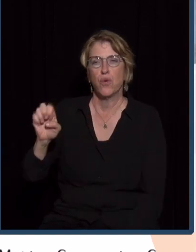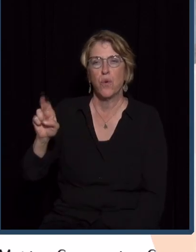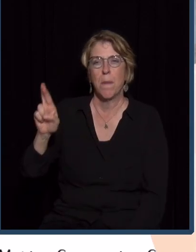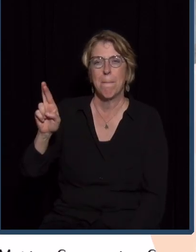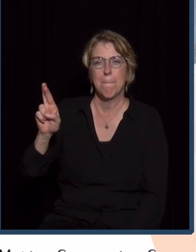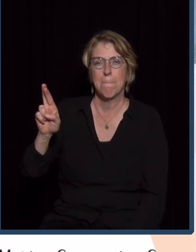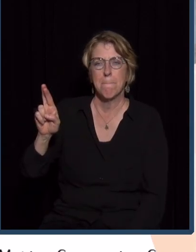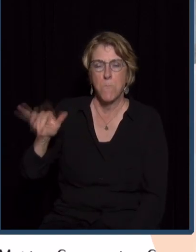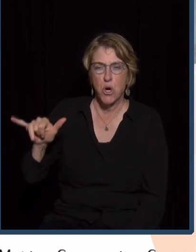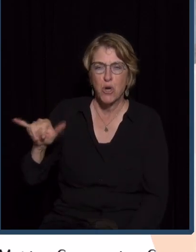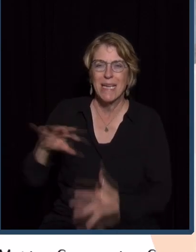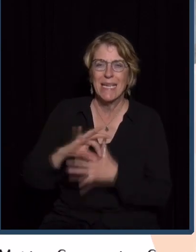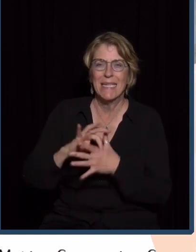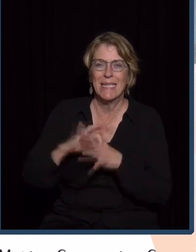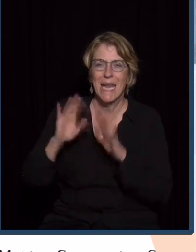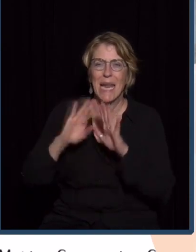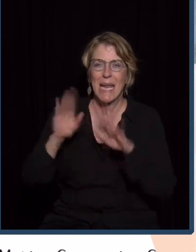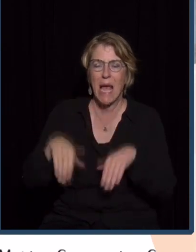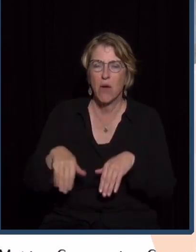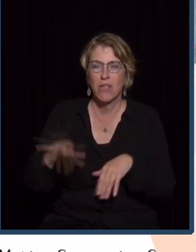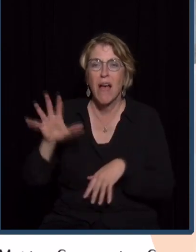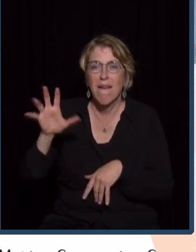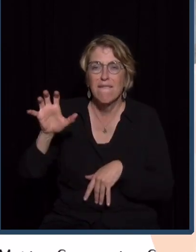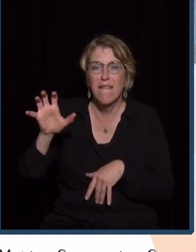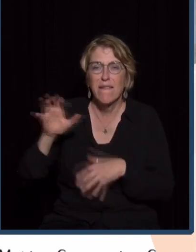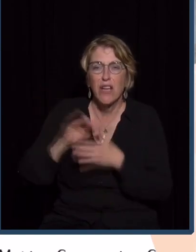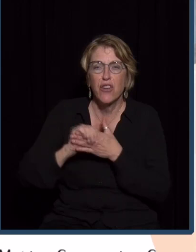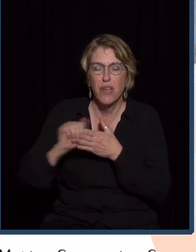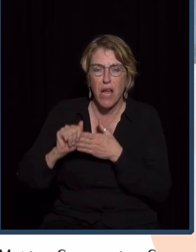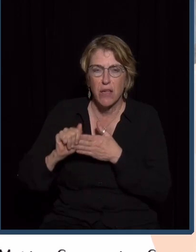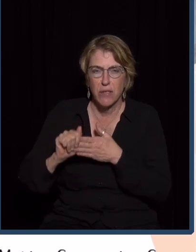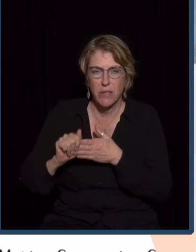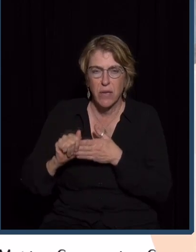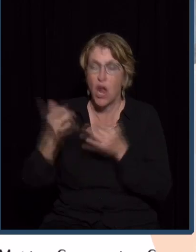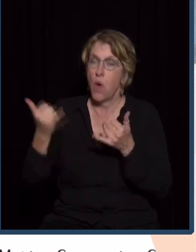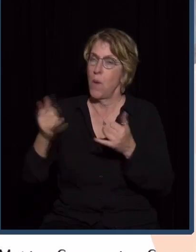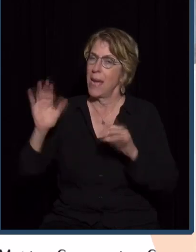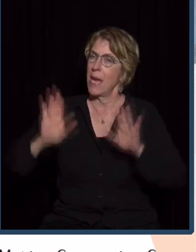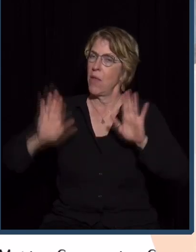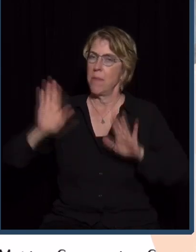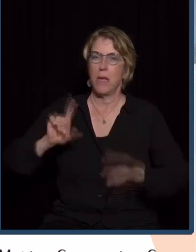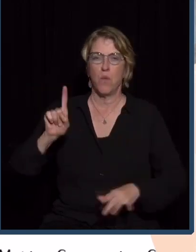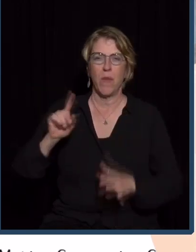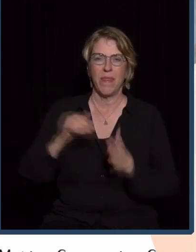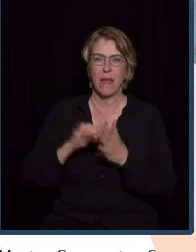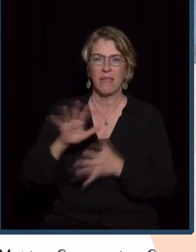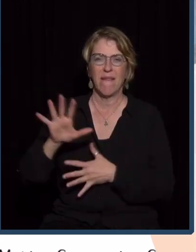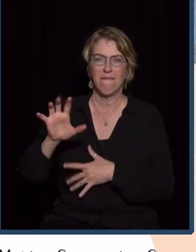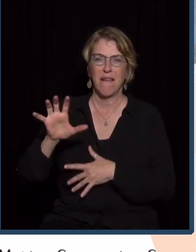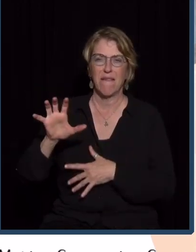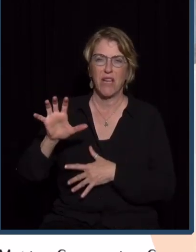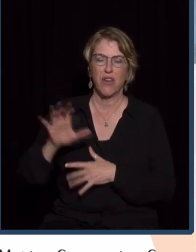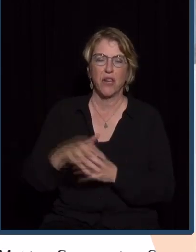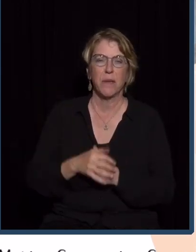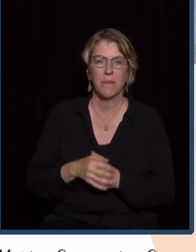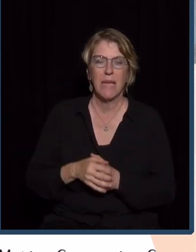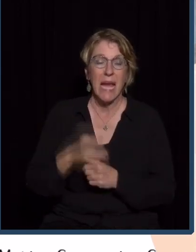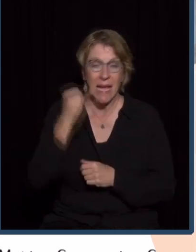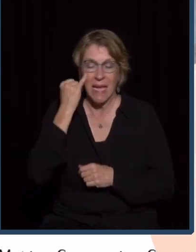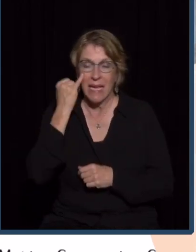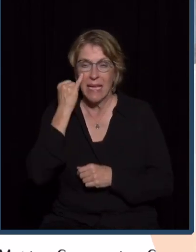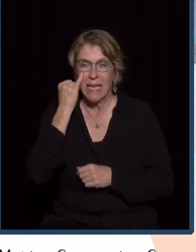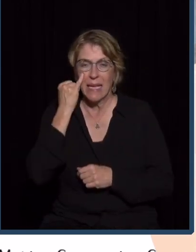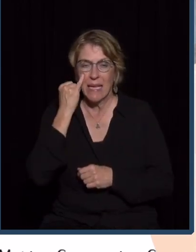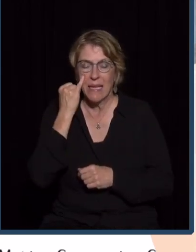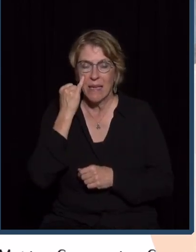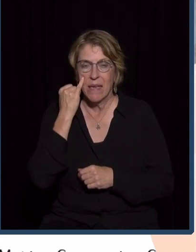gift card. The current bid for this is at $1,500, and I know we can do even better than that. So remember, whoever bids the